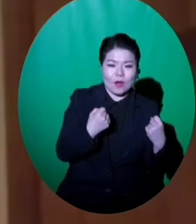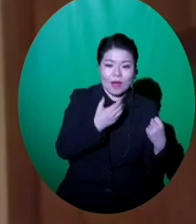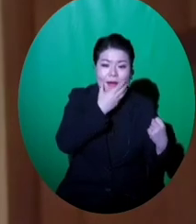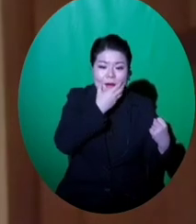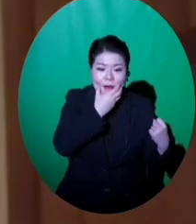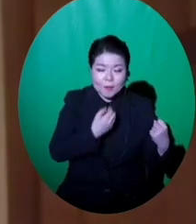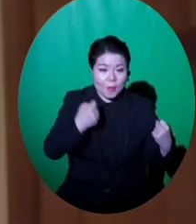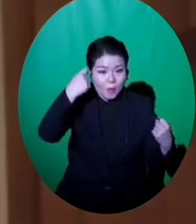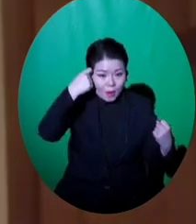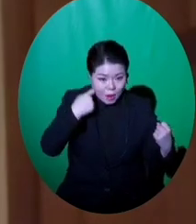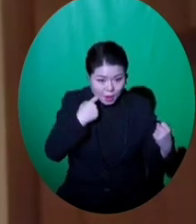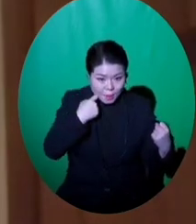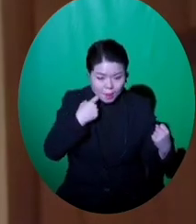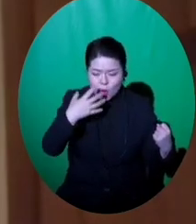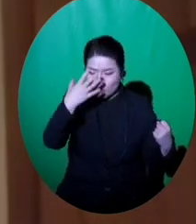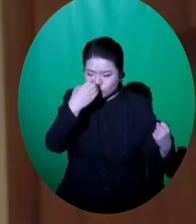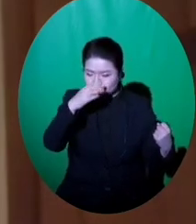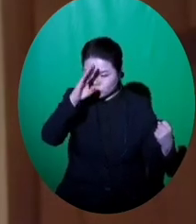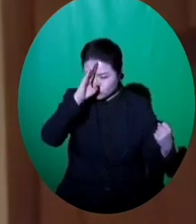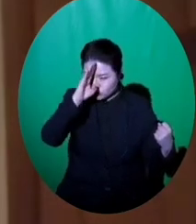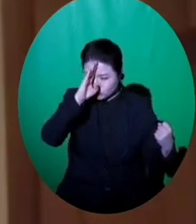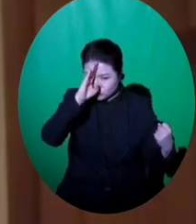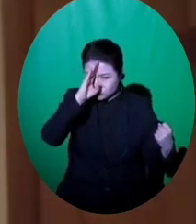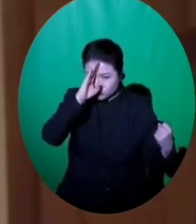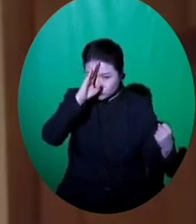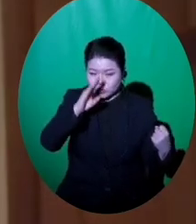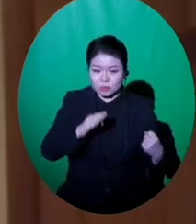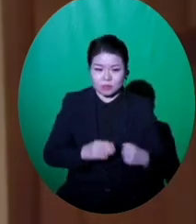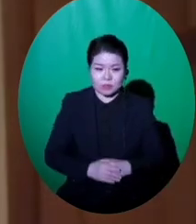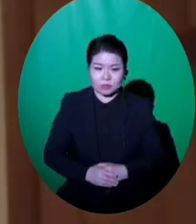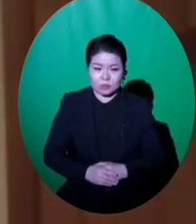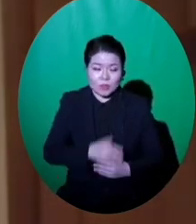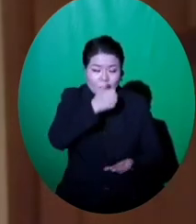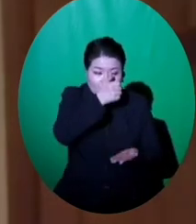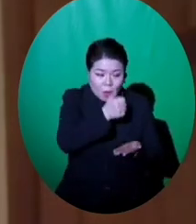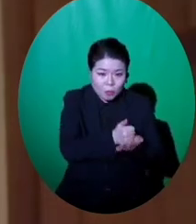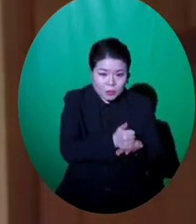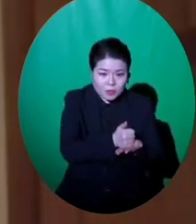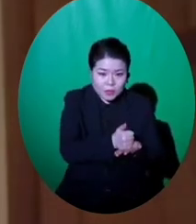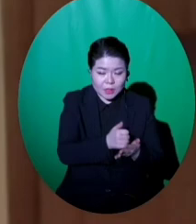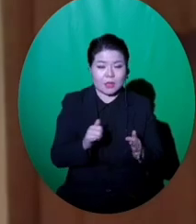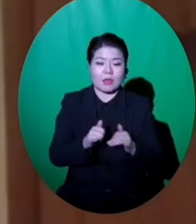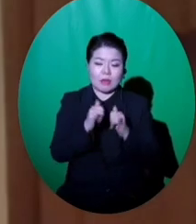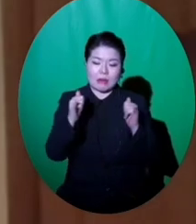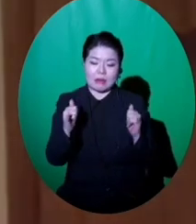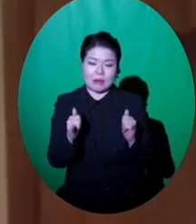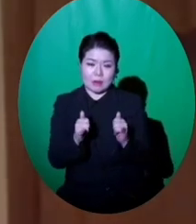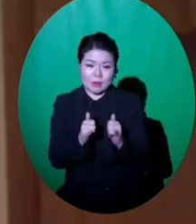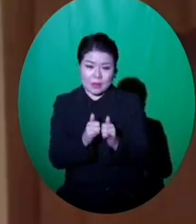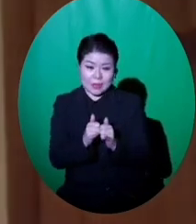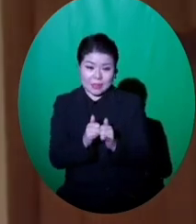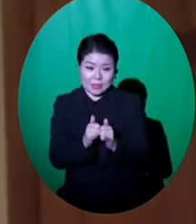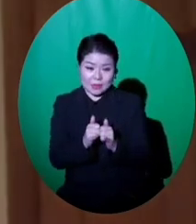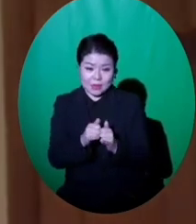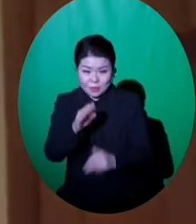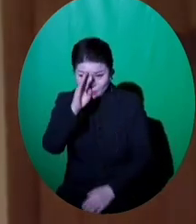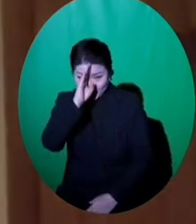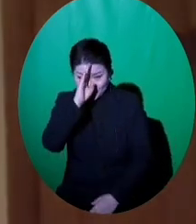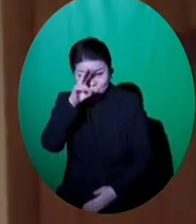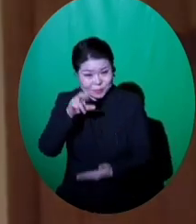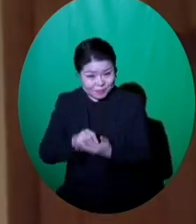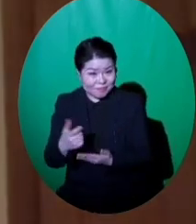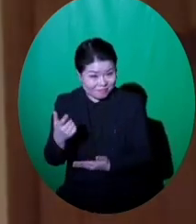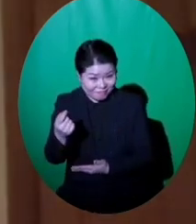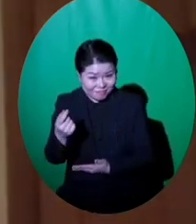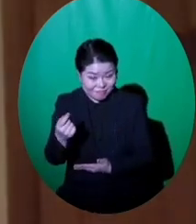all social pathologies mm-hmm. that we should be monitoring and measuring and trying to minimize. The same way that we think